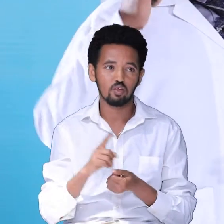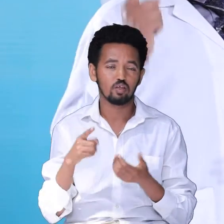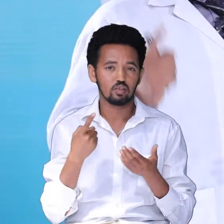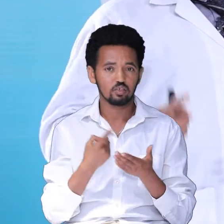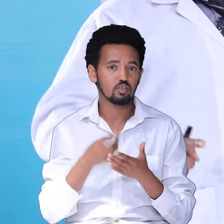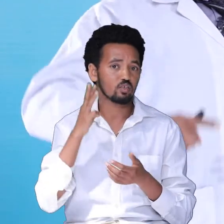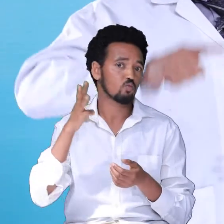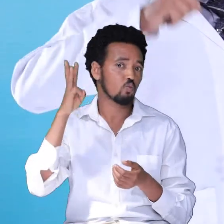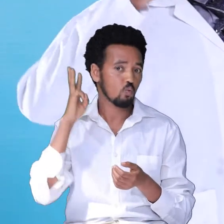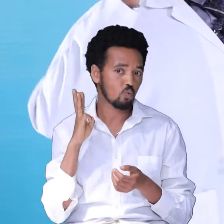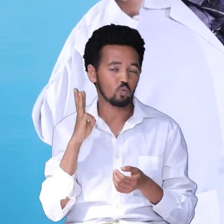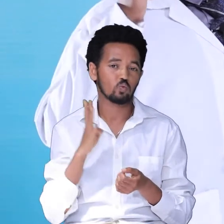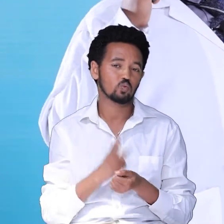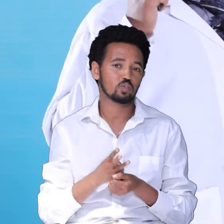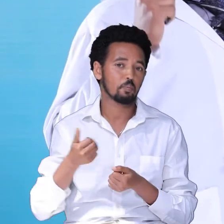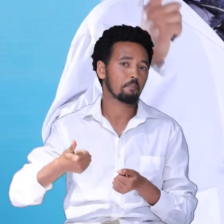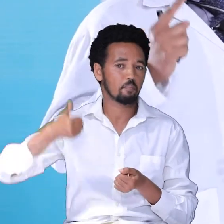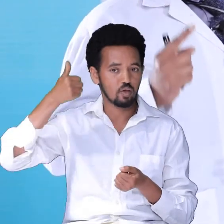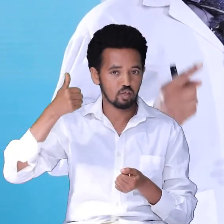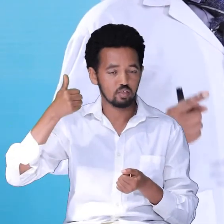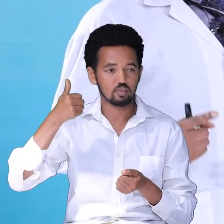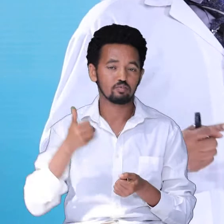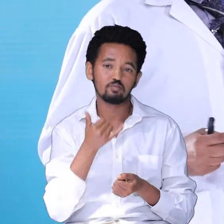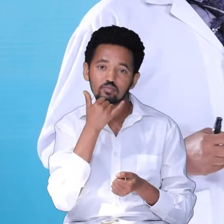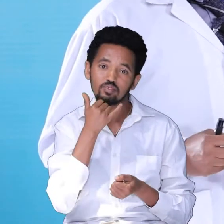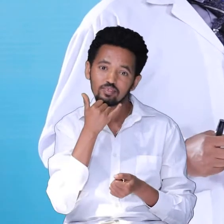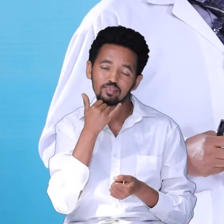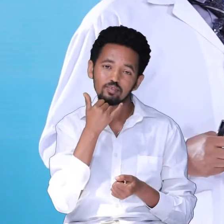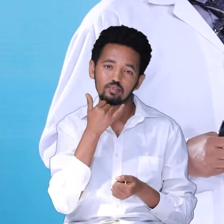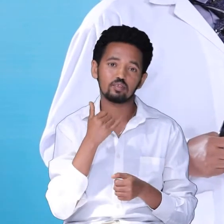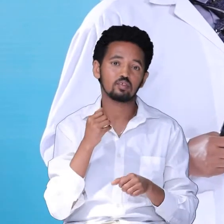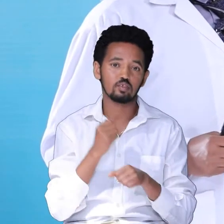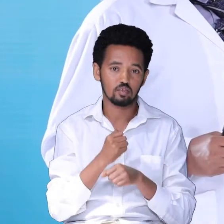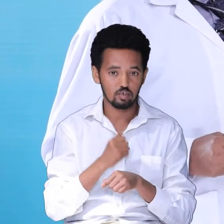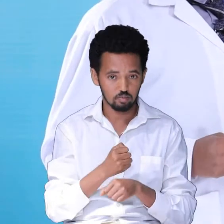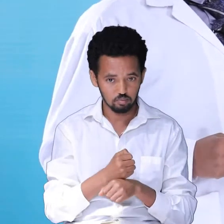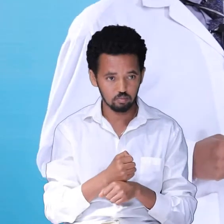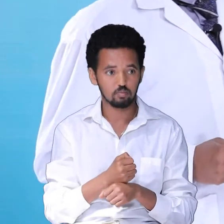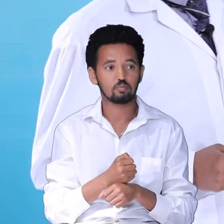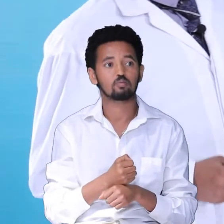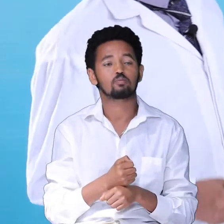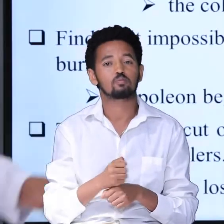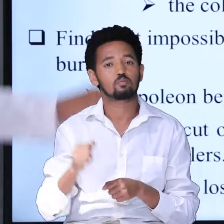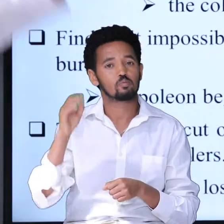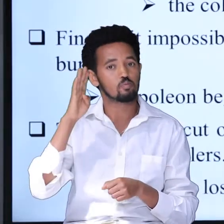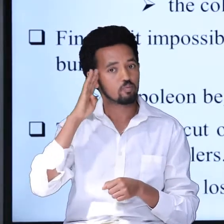This was the main mistake of Napoleon Bonaparte.